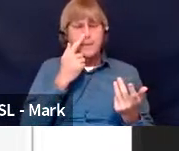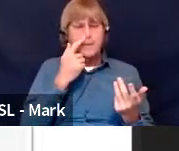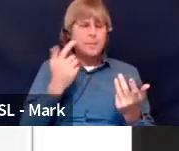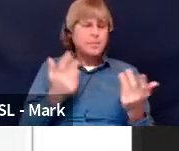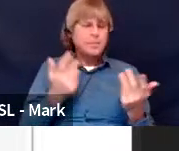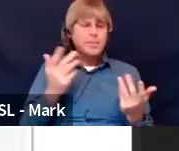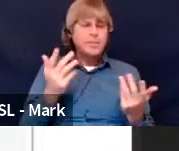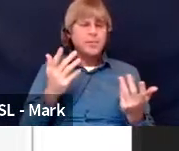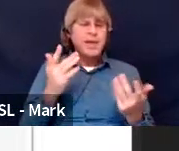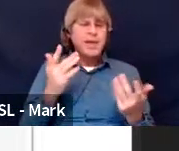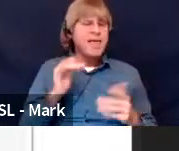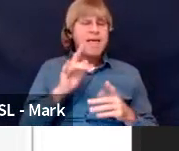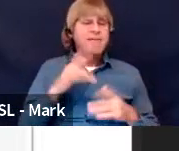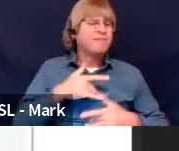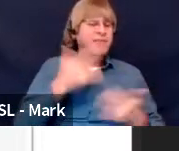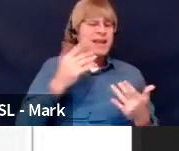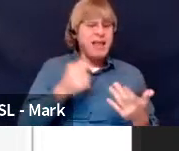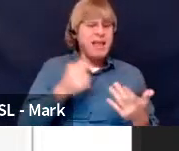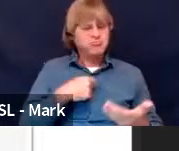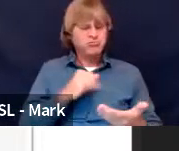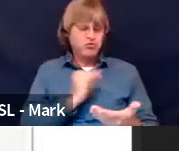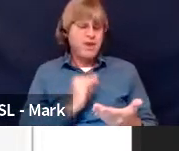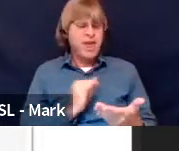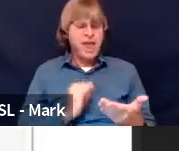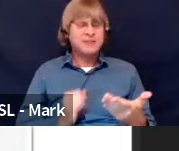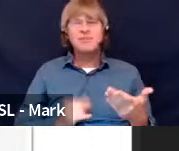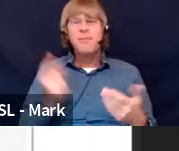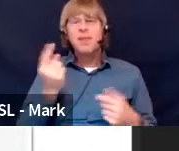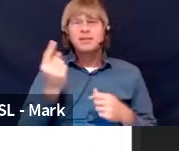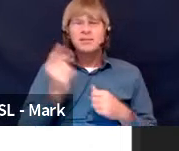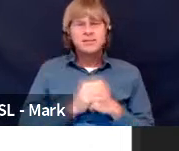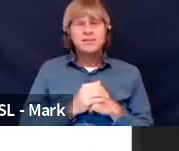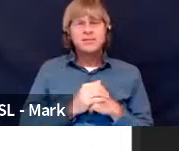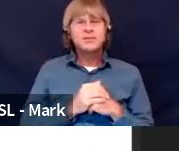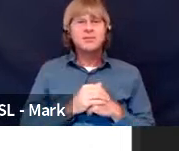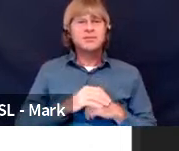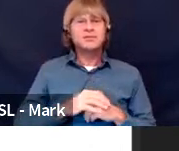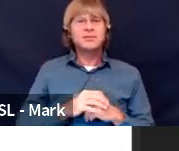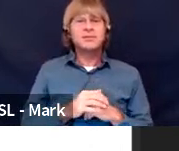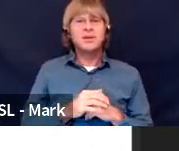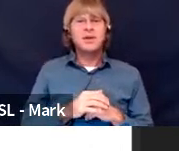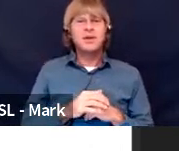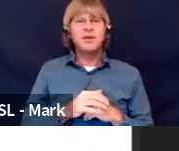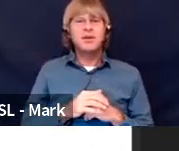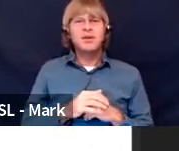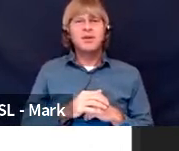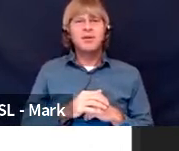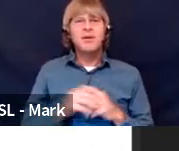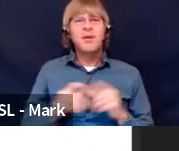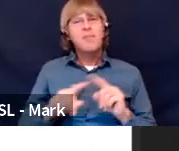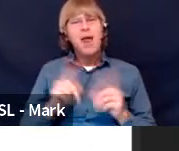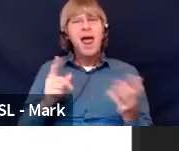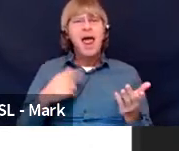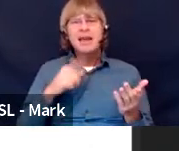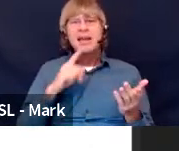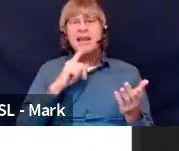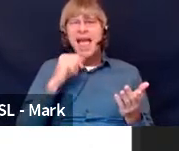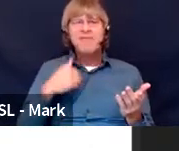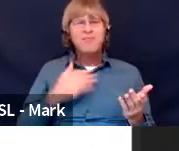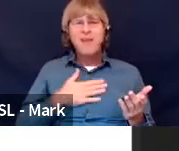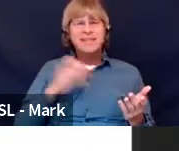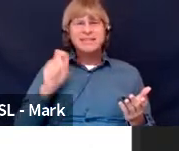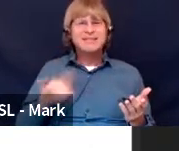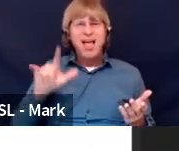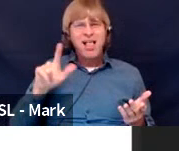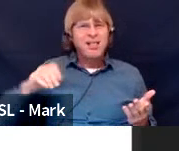you know, an event, and I would create these pieces. But, you know, I didn't really have a style, you